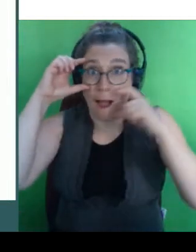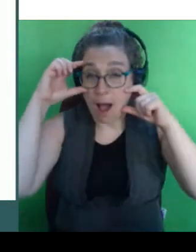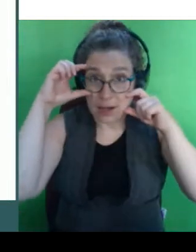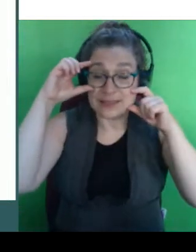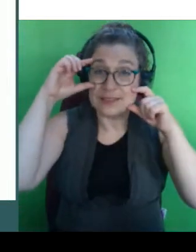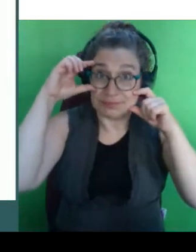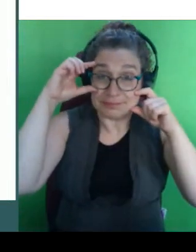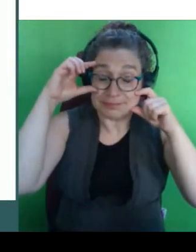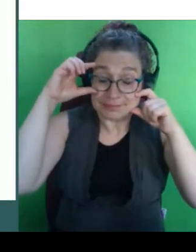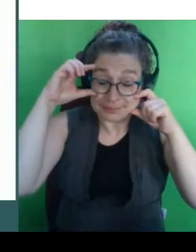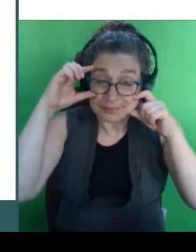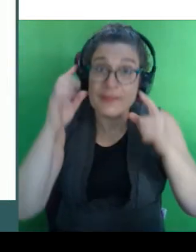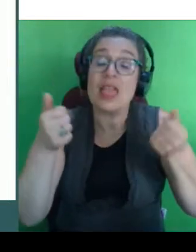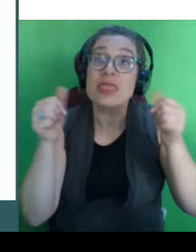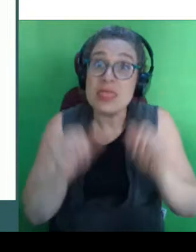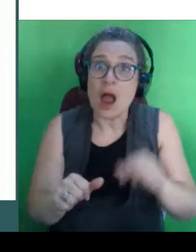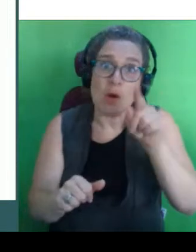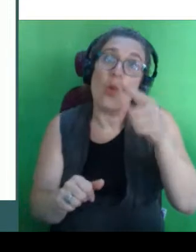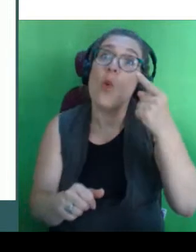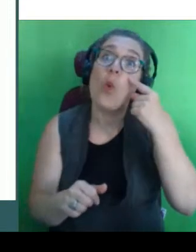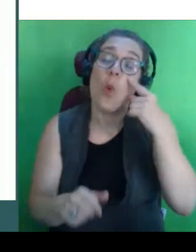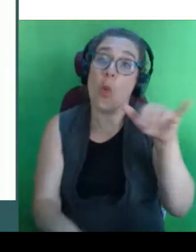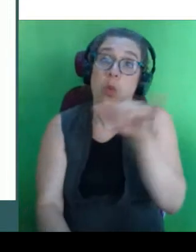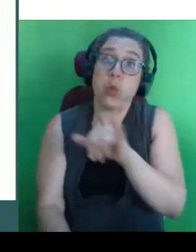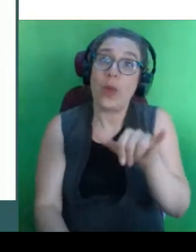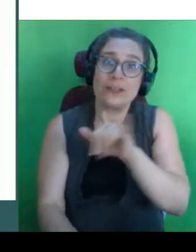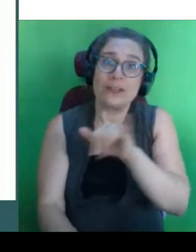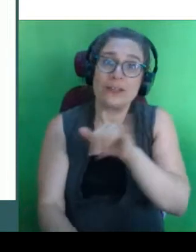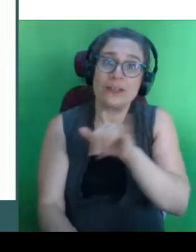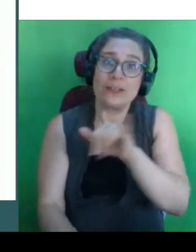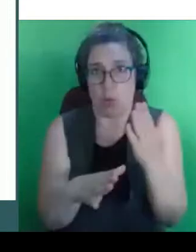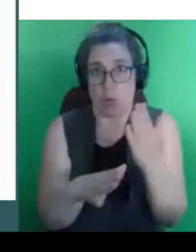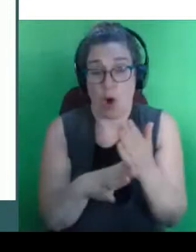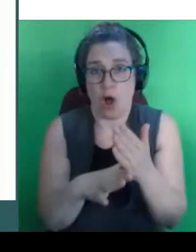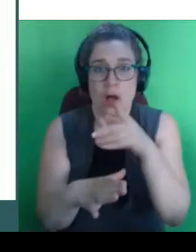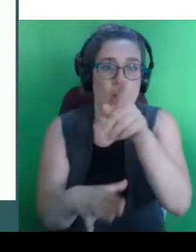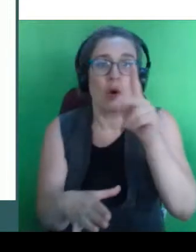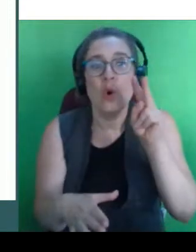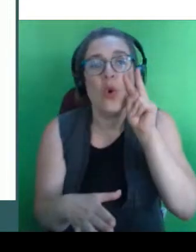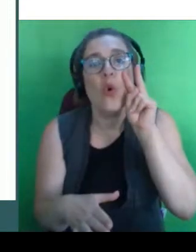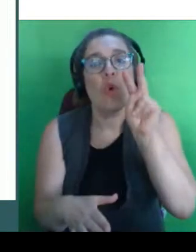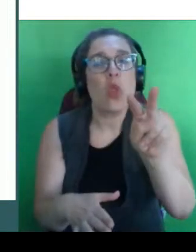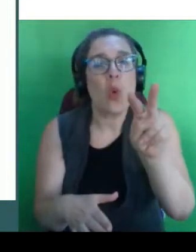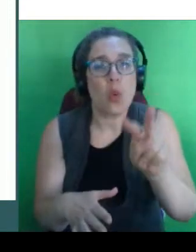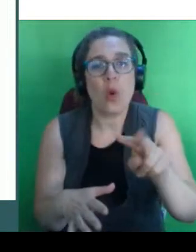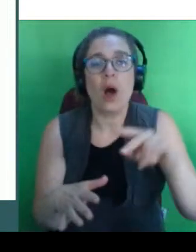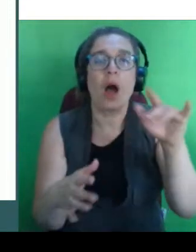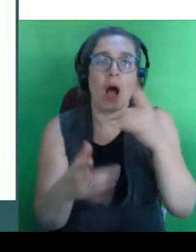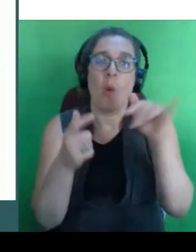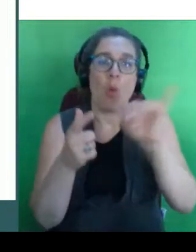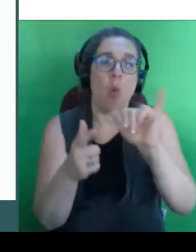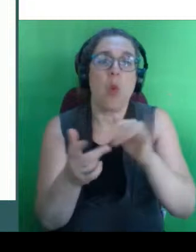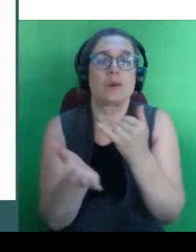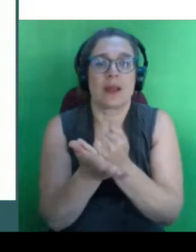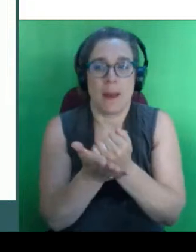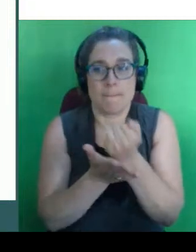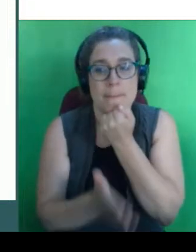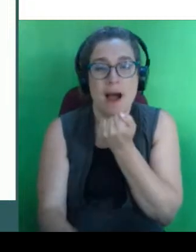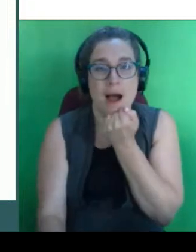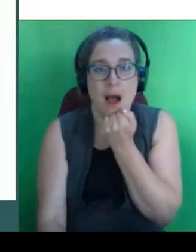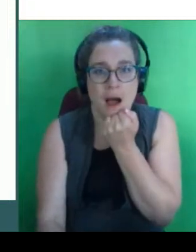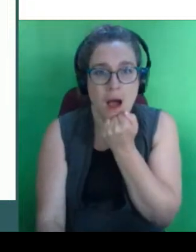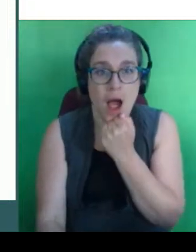treatments really work, we can look at the number needed to treat. And nasal